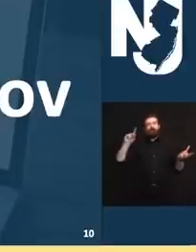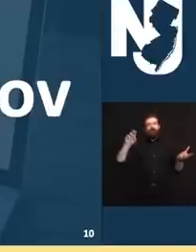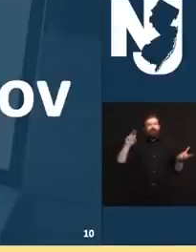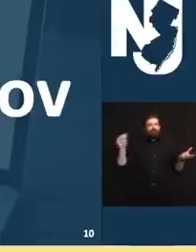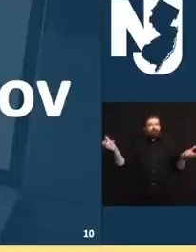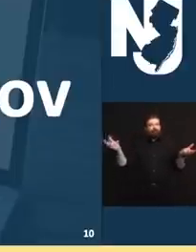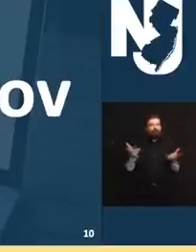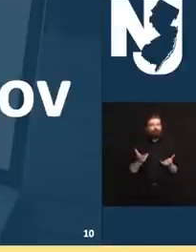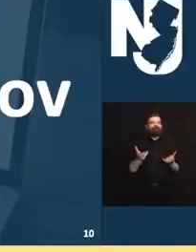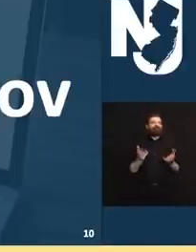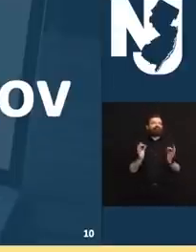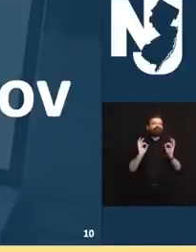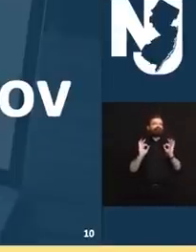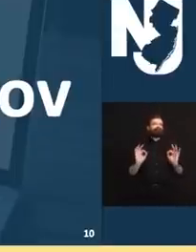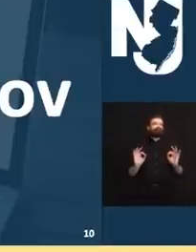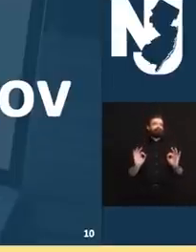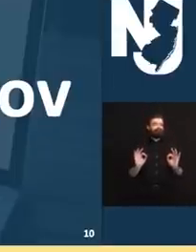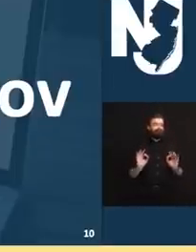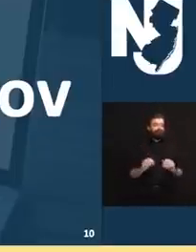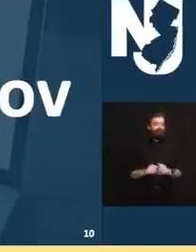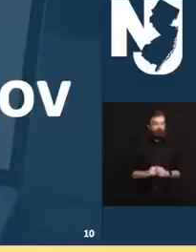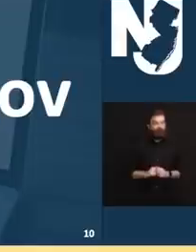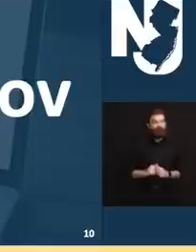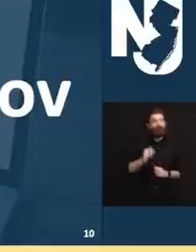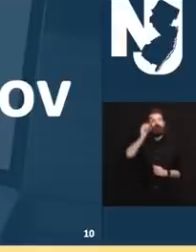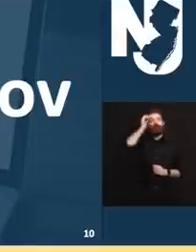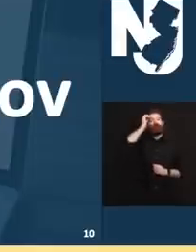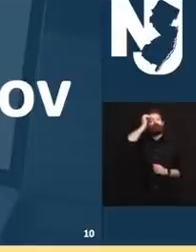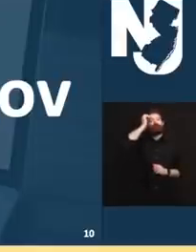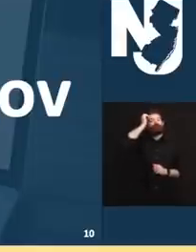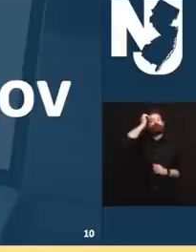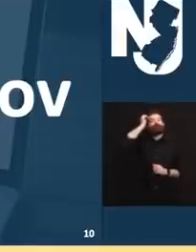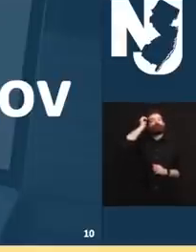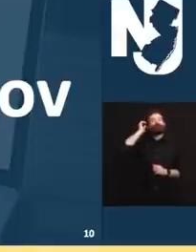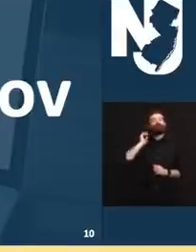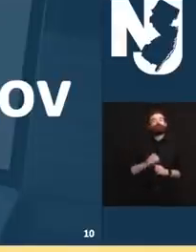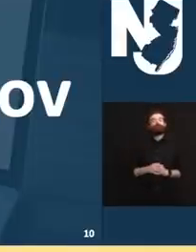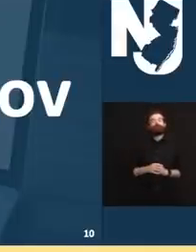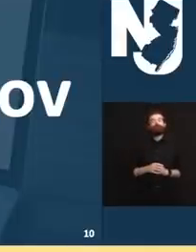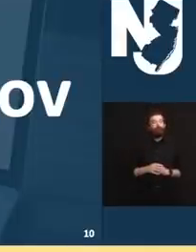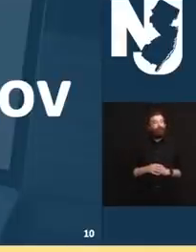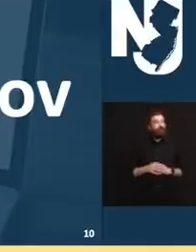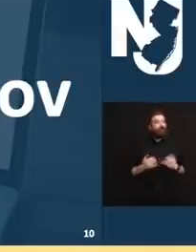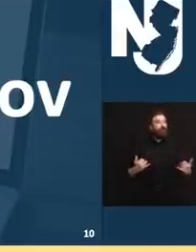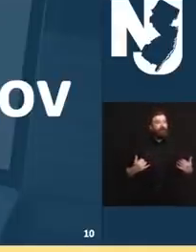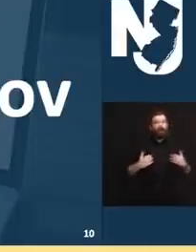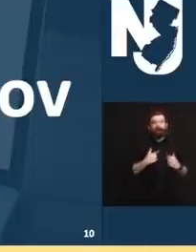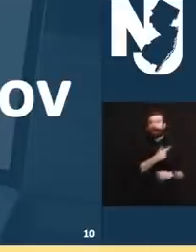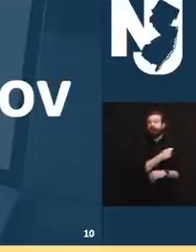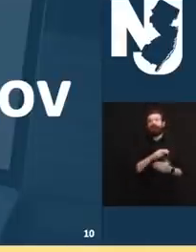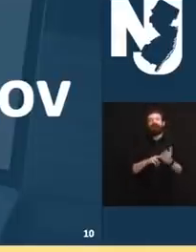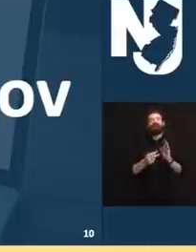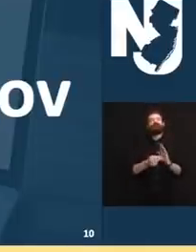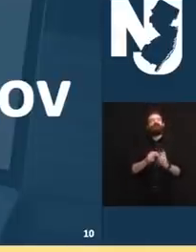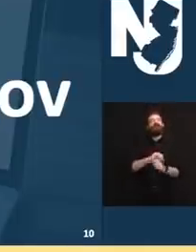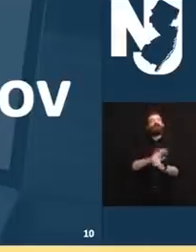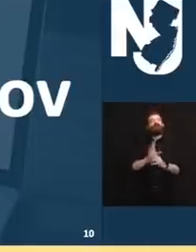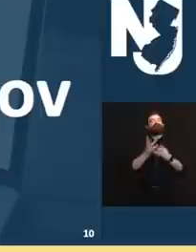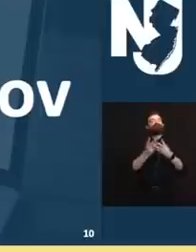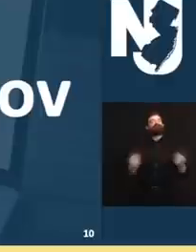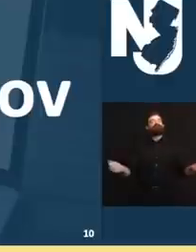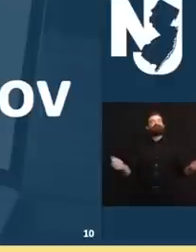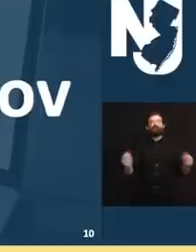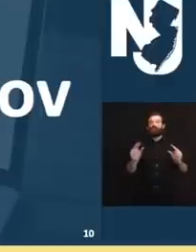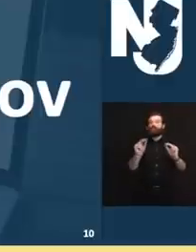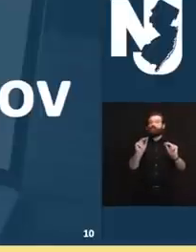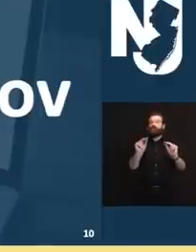enough to move the needle. We will need to embrace it, and we will need to keep up with our other practices. Everything together is how